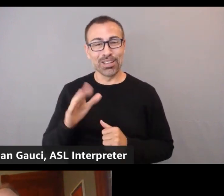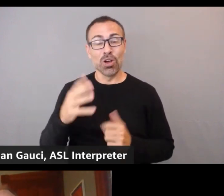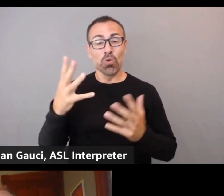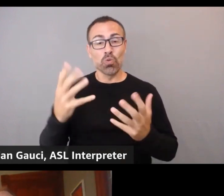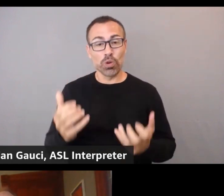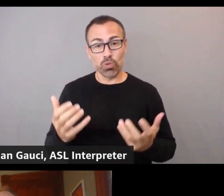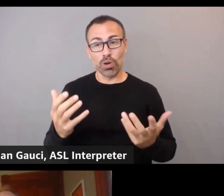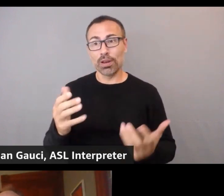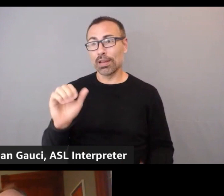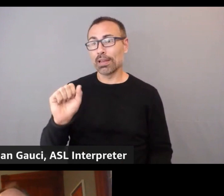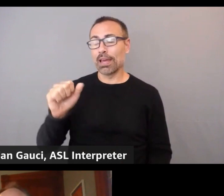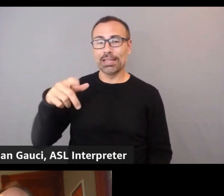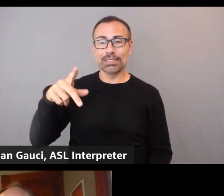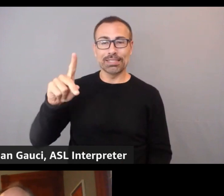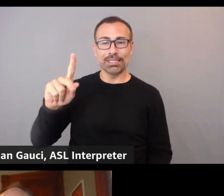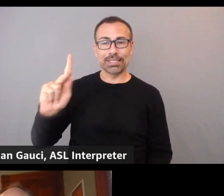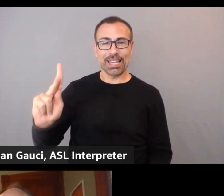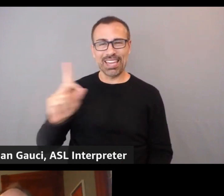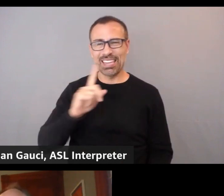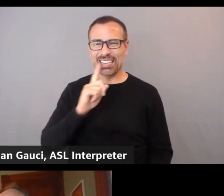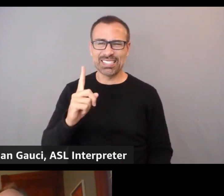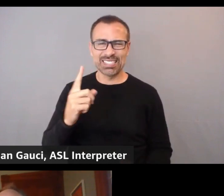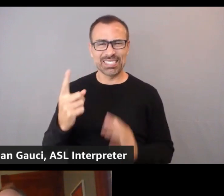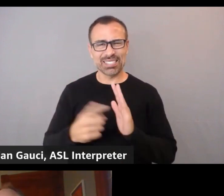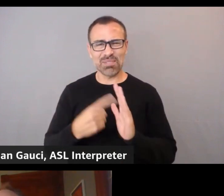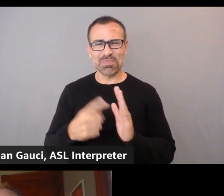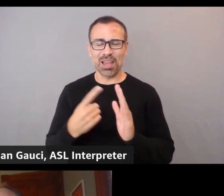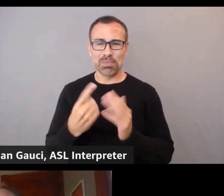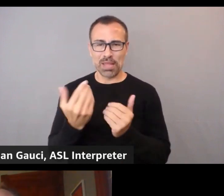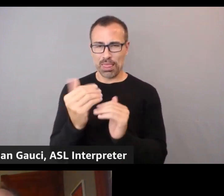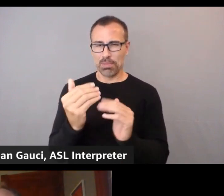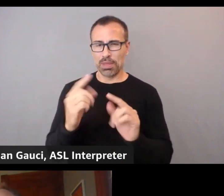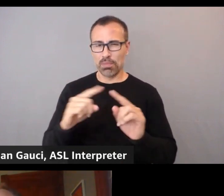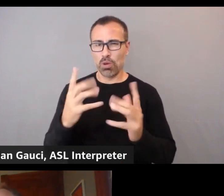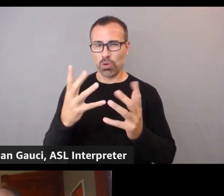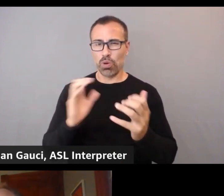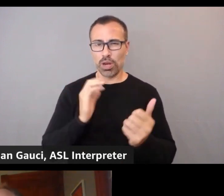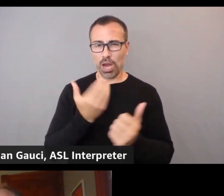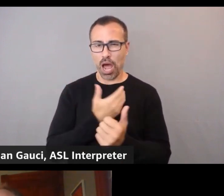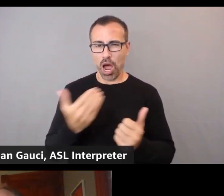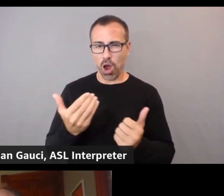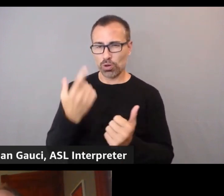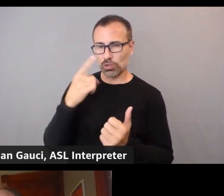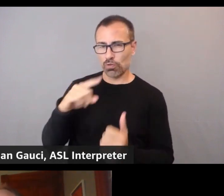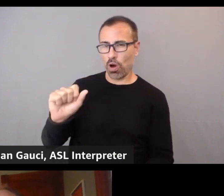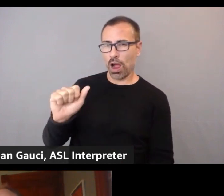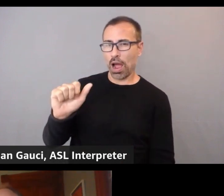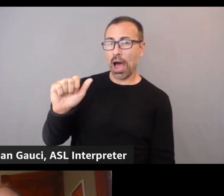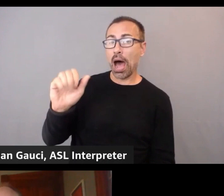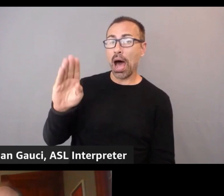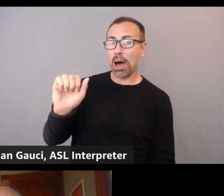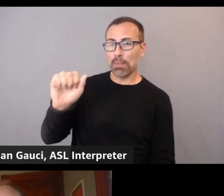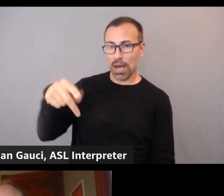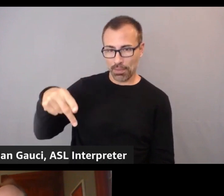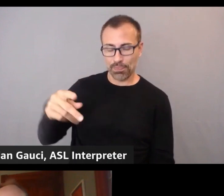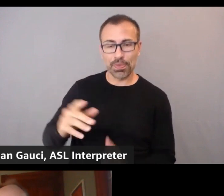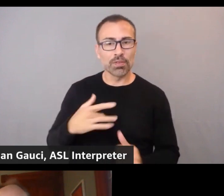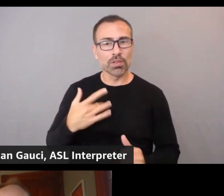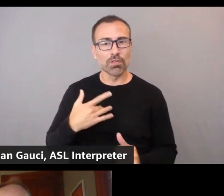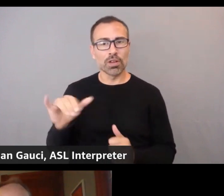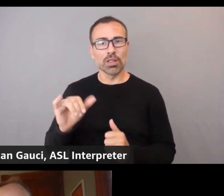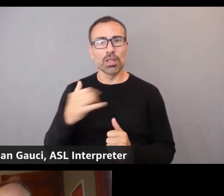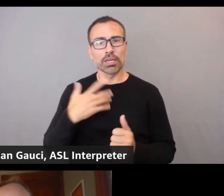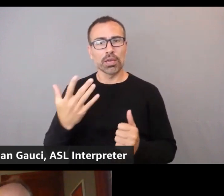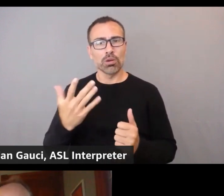ecosystem can be a little bit insular, but we wanted our SDK for ABAP to feel like it was born to run inside